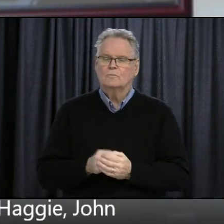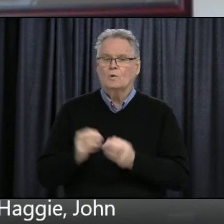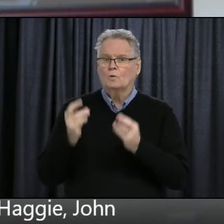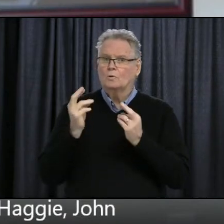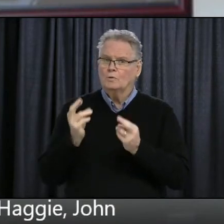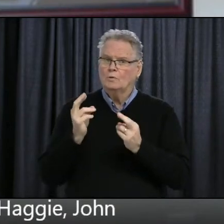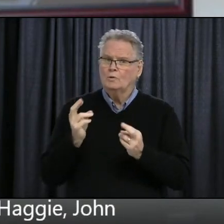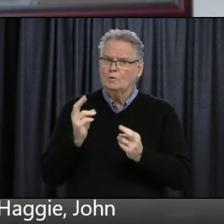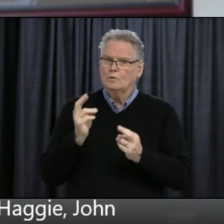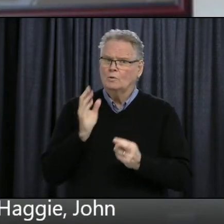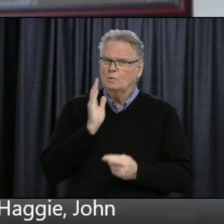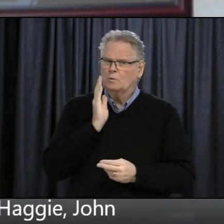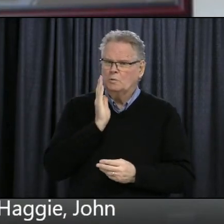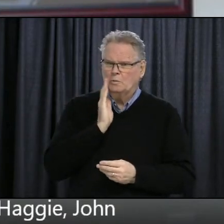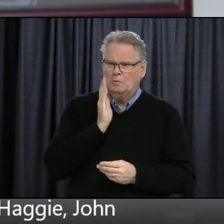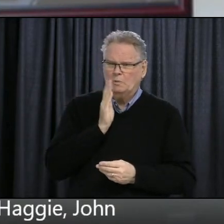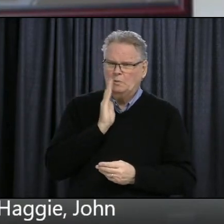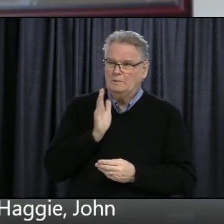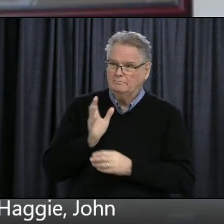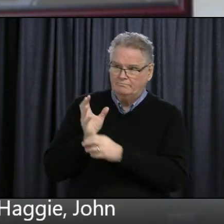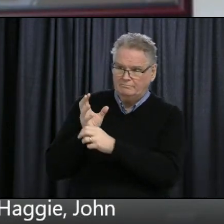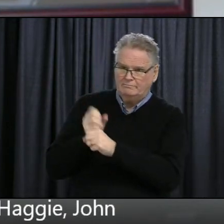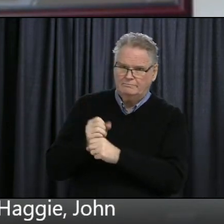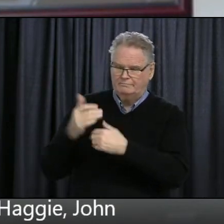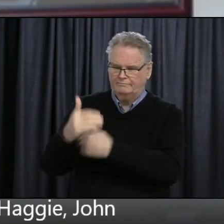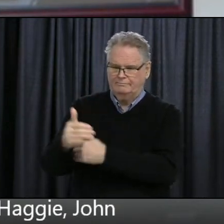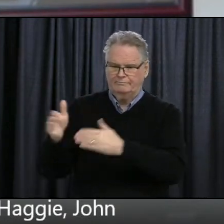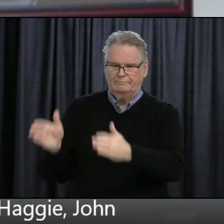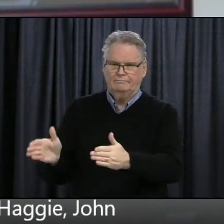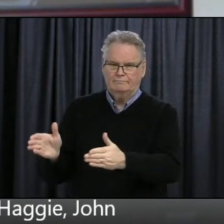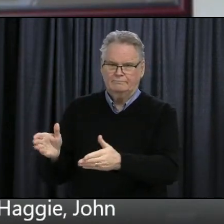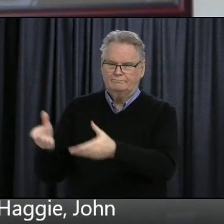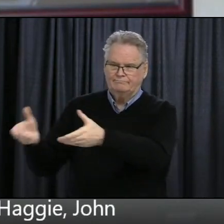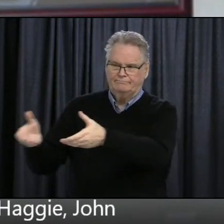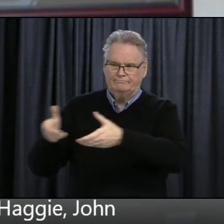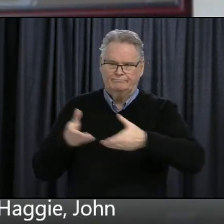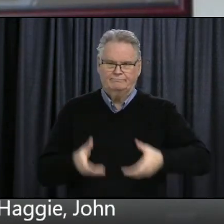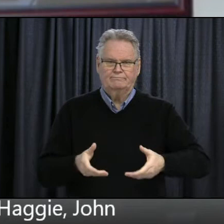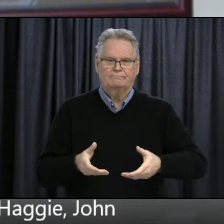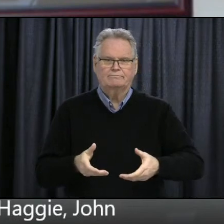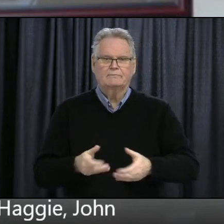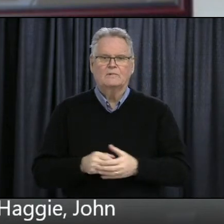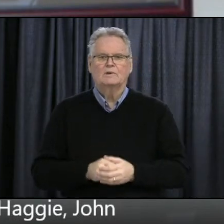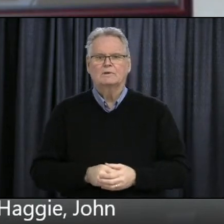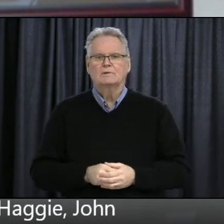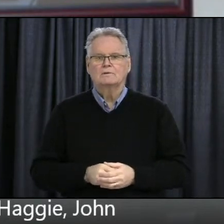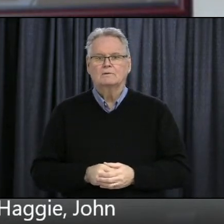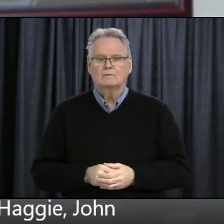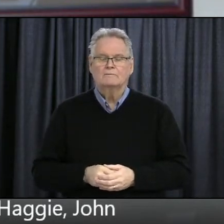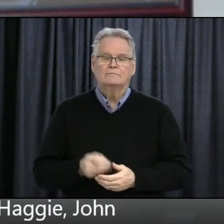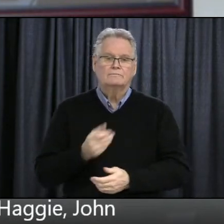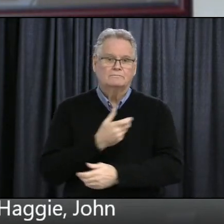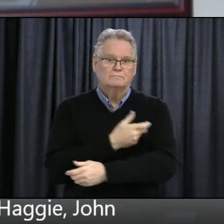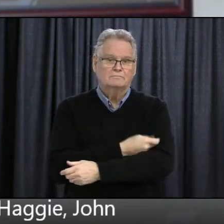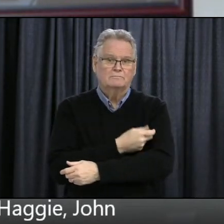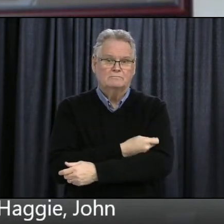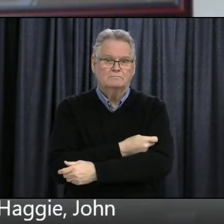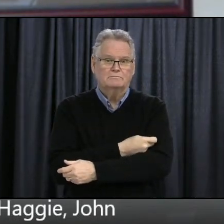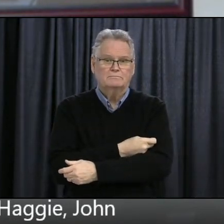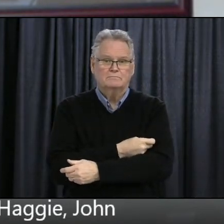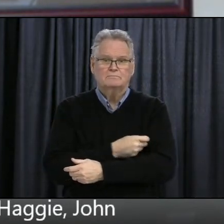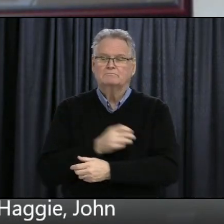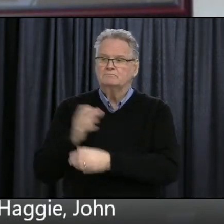a continued rollout of what we have had for seniors in congregate living and at-risk potential